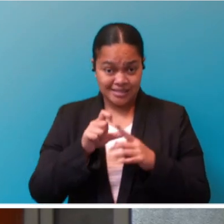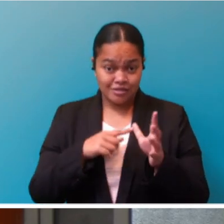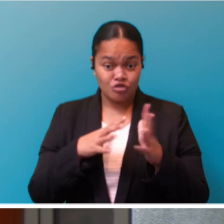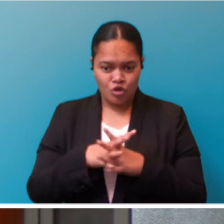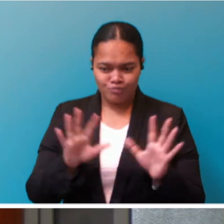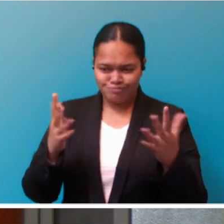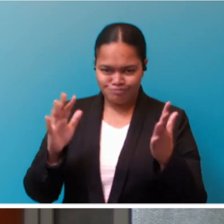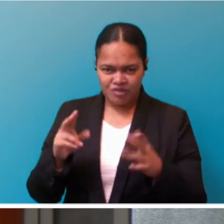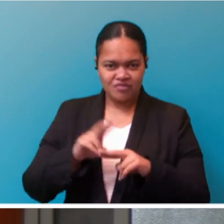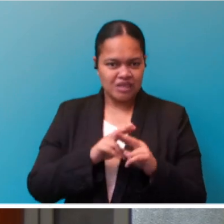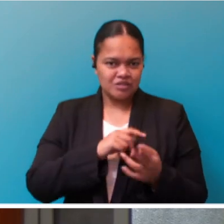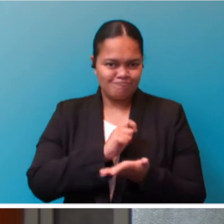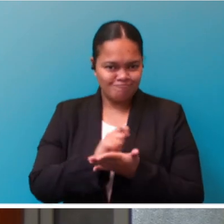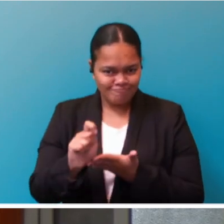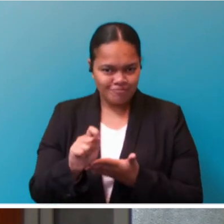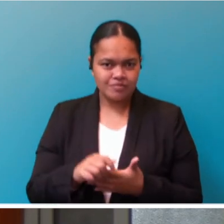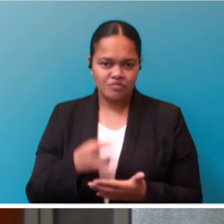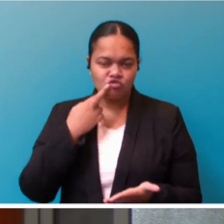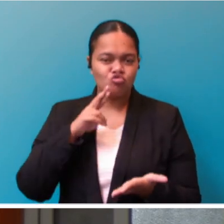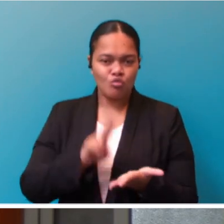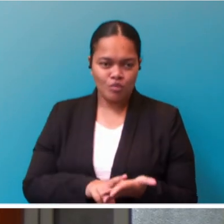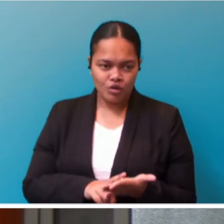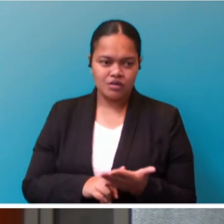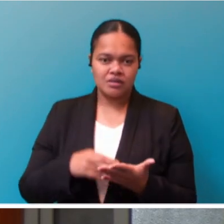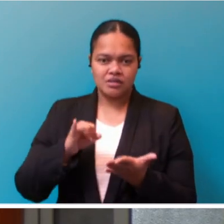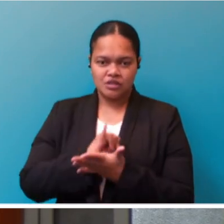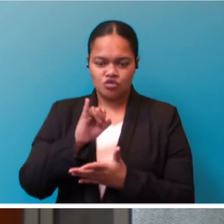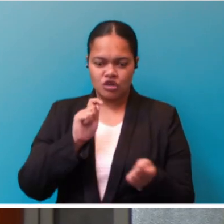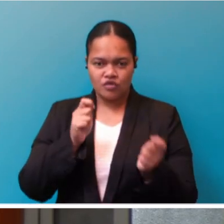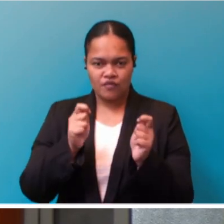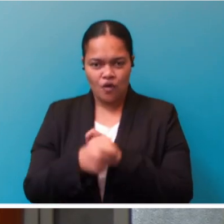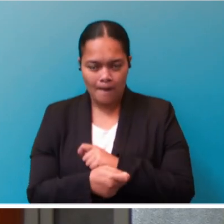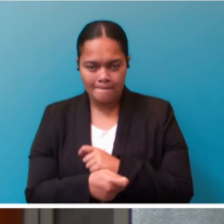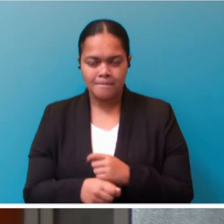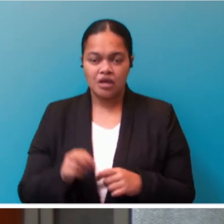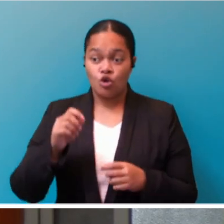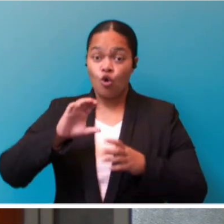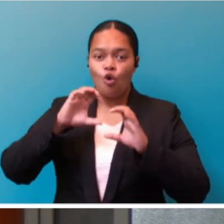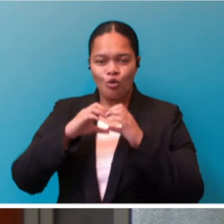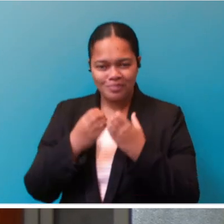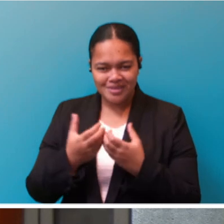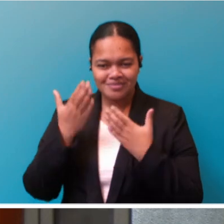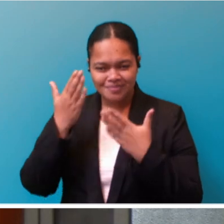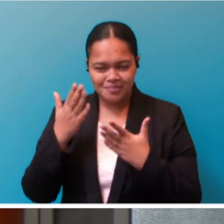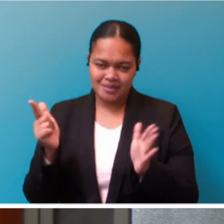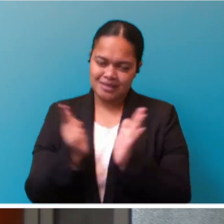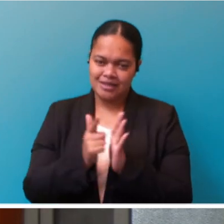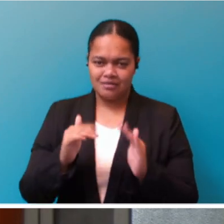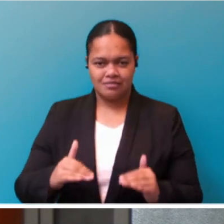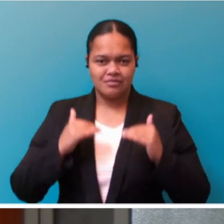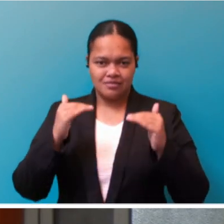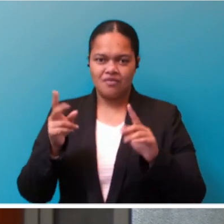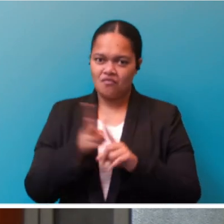Fiji's transparency, integrated reporting approach, and institutional reforms. The committee acknowledged our legal advancement on